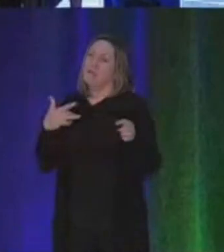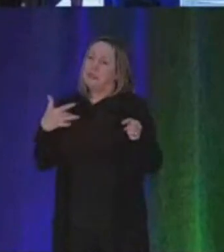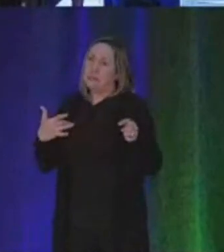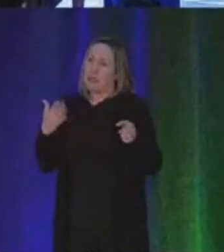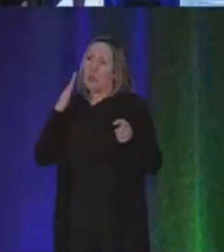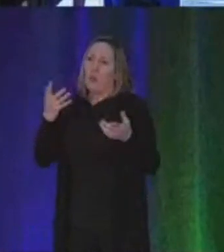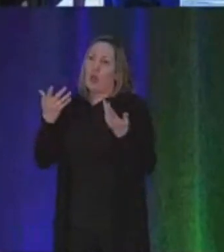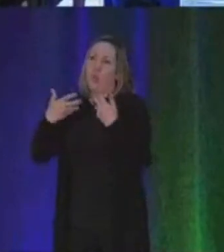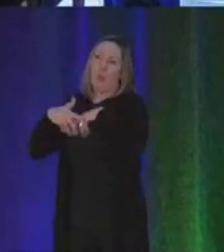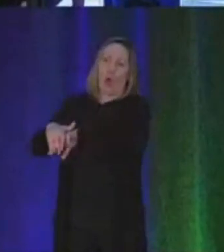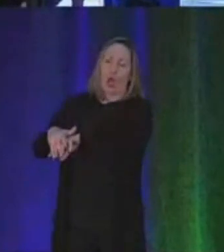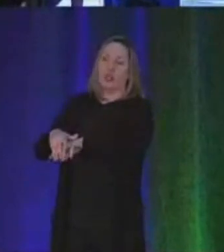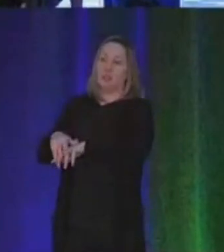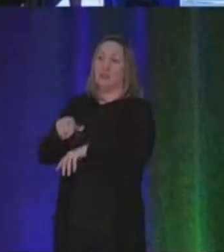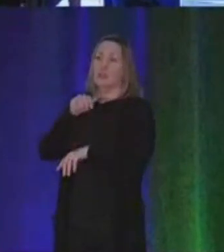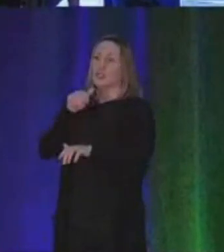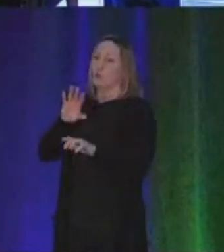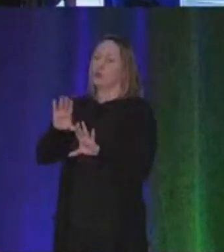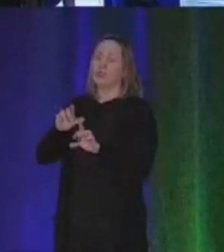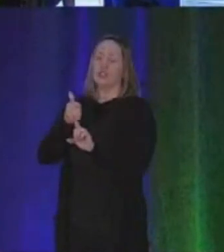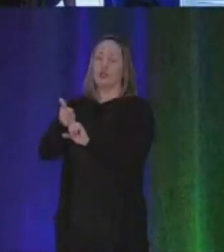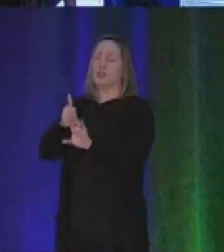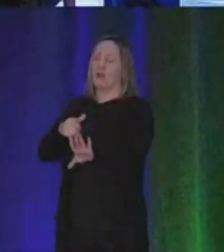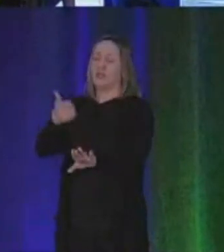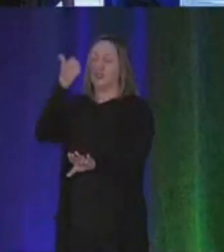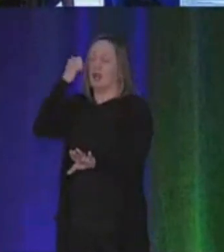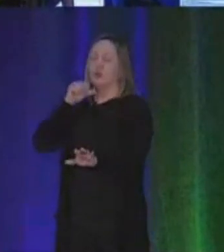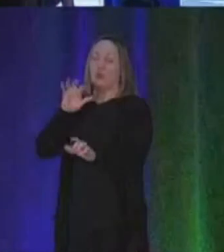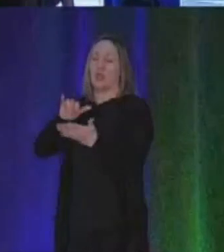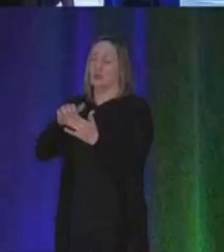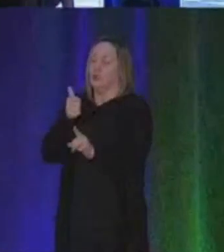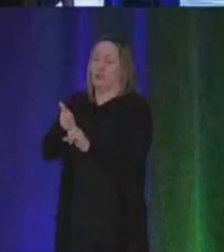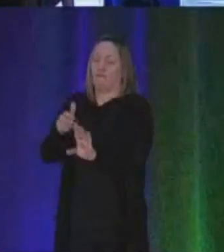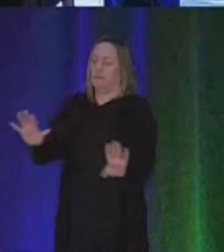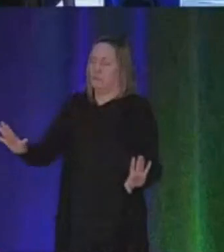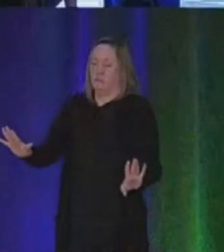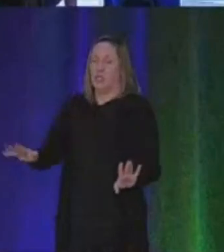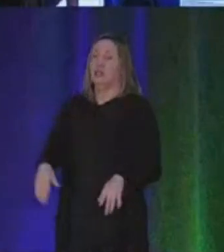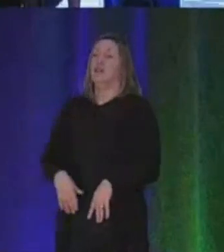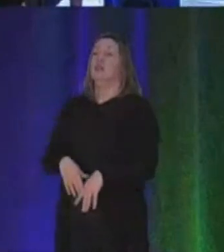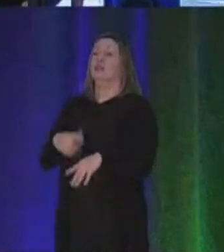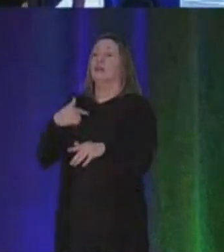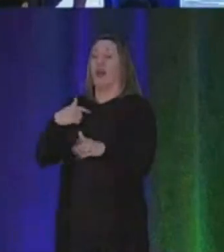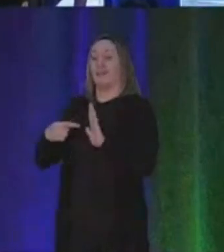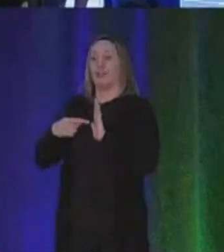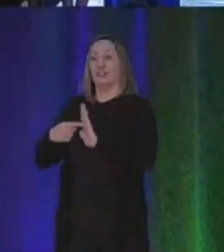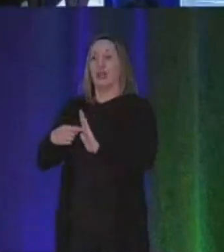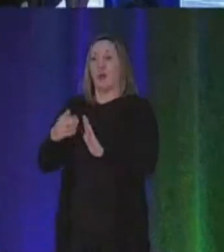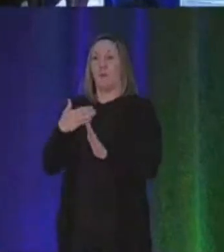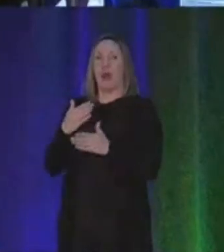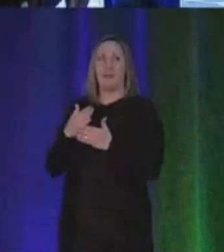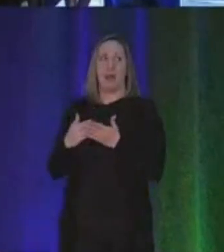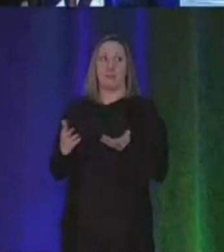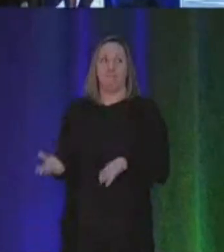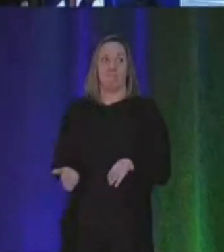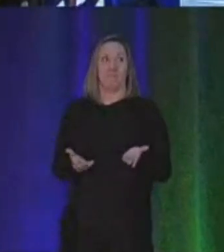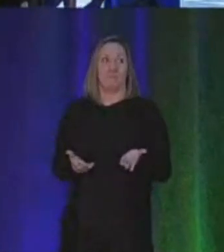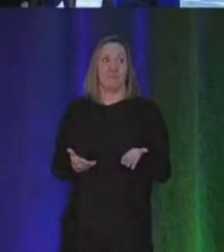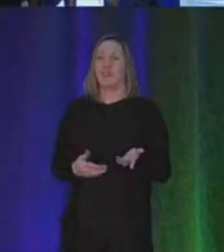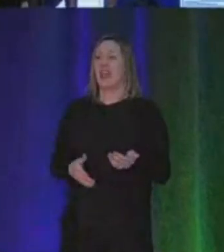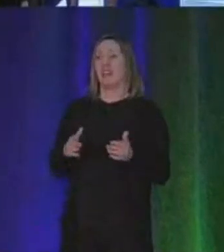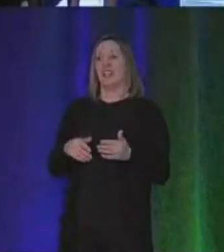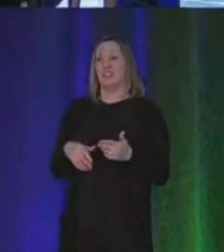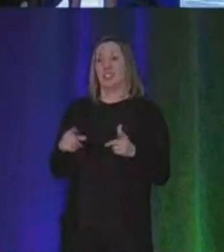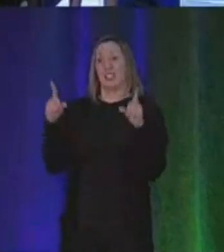none of you want to do this yourself. Don't do this yourself. It's dumb. There's no point doing it yourself. I got to show my product a little bit here. So this is